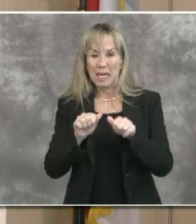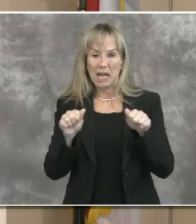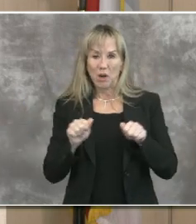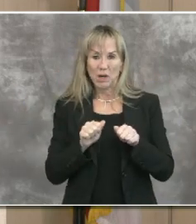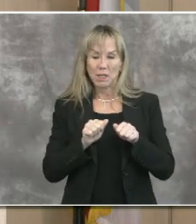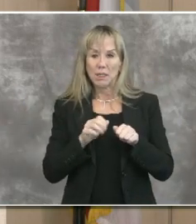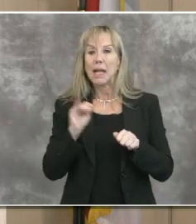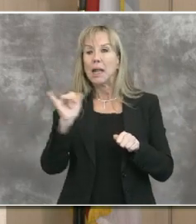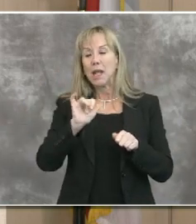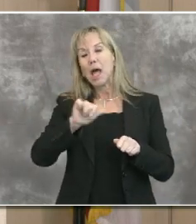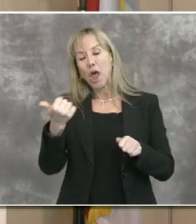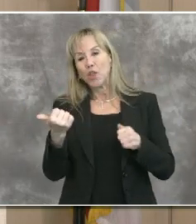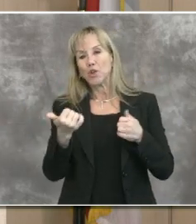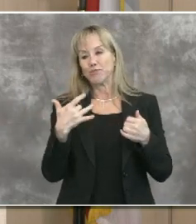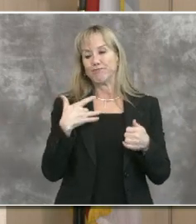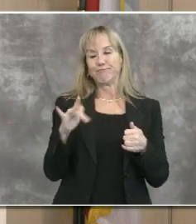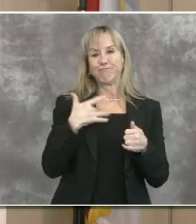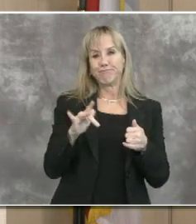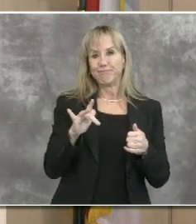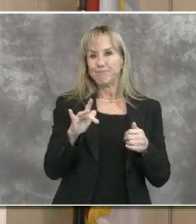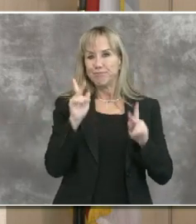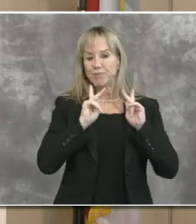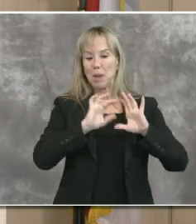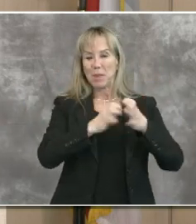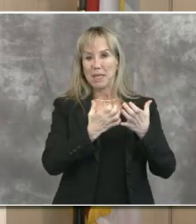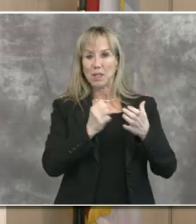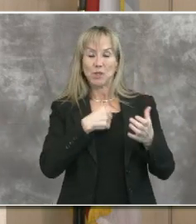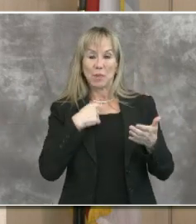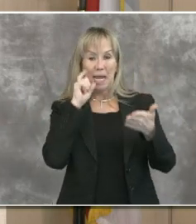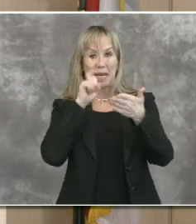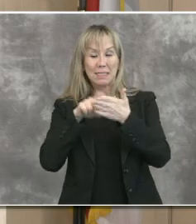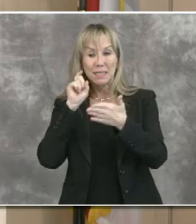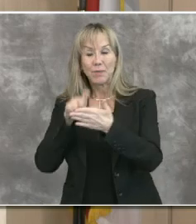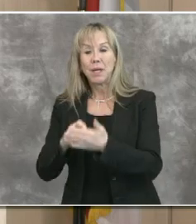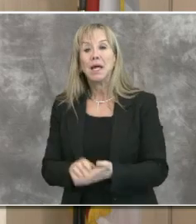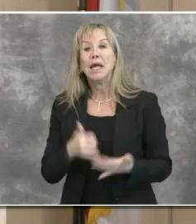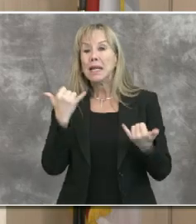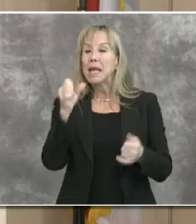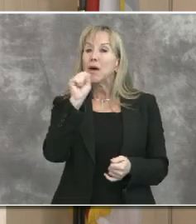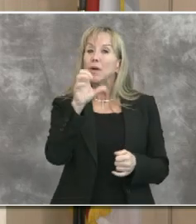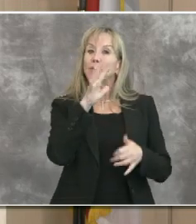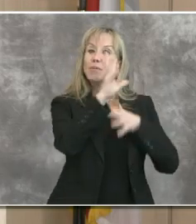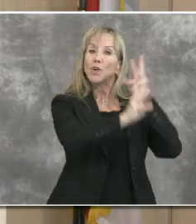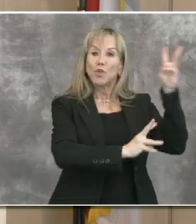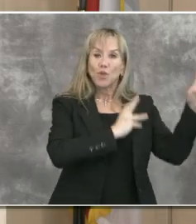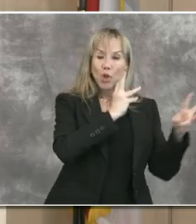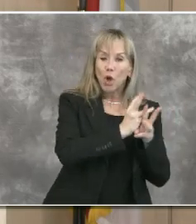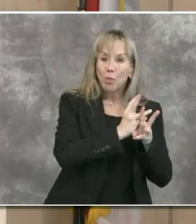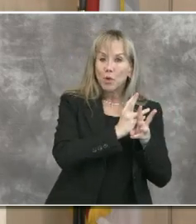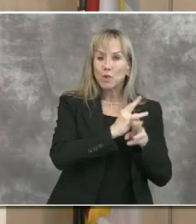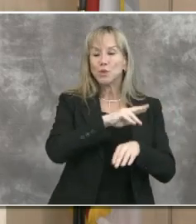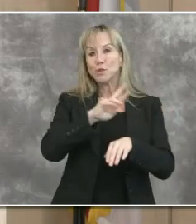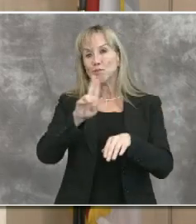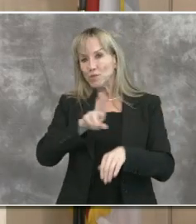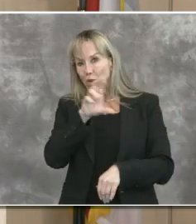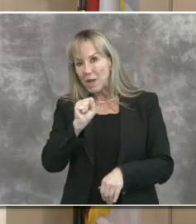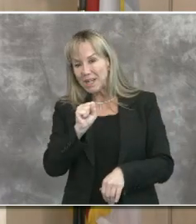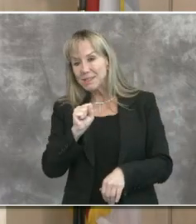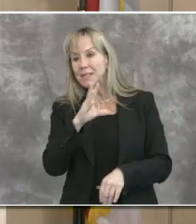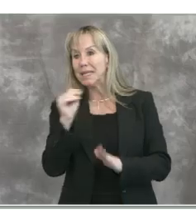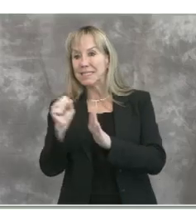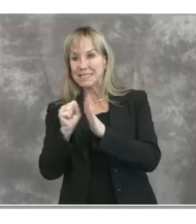are identified. Now regarding the global, national, and state statistics based on data from Johns Hopkins